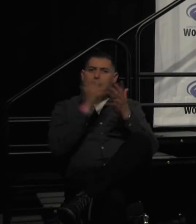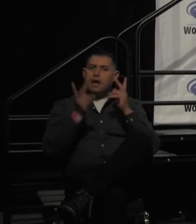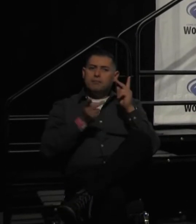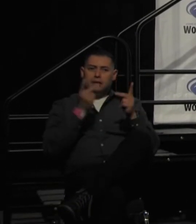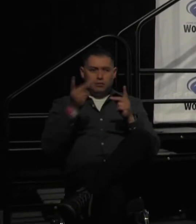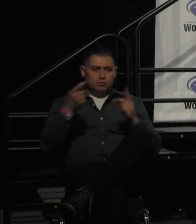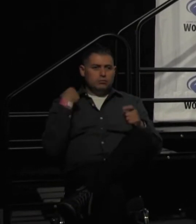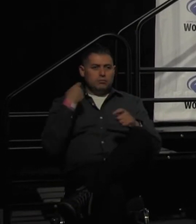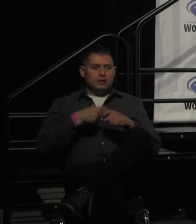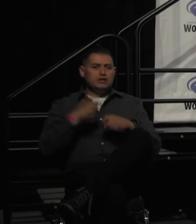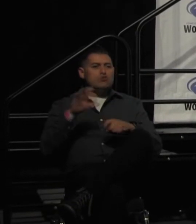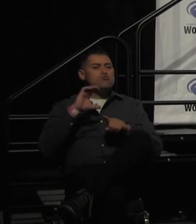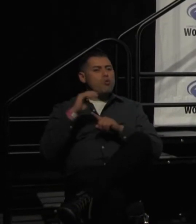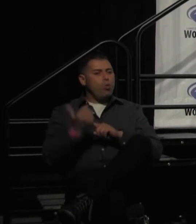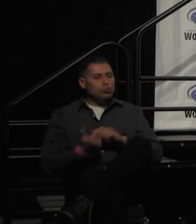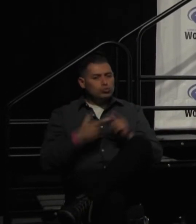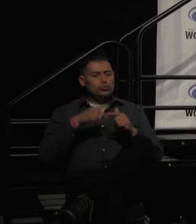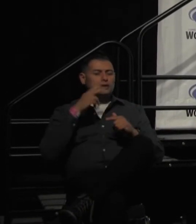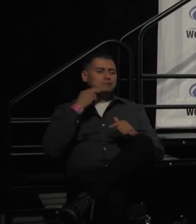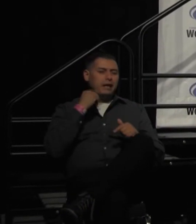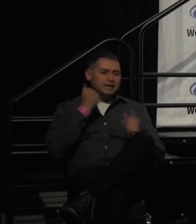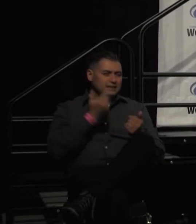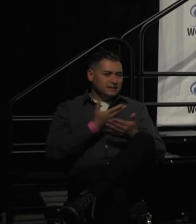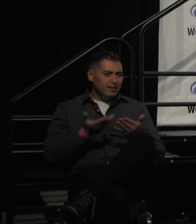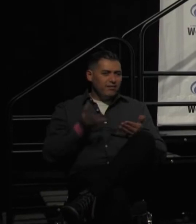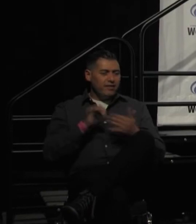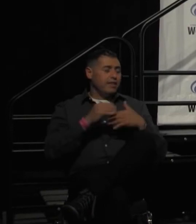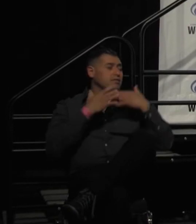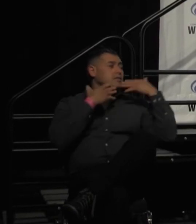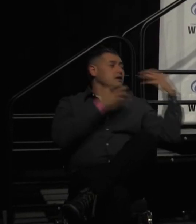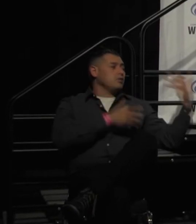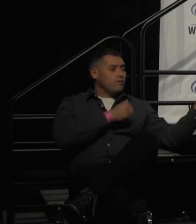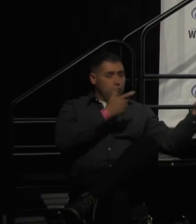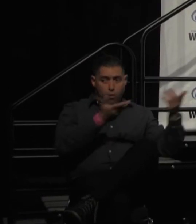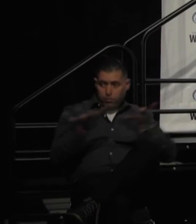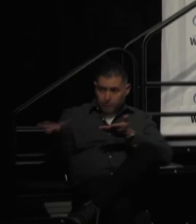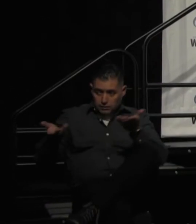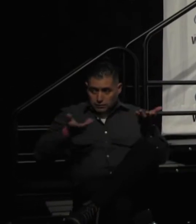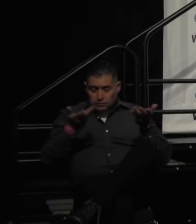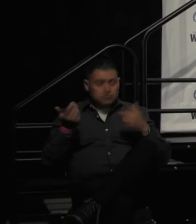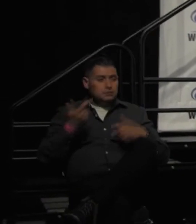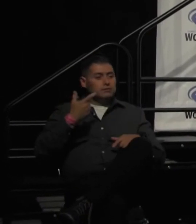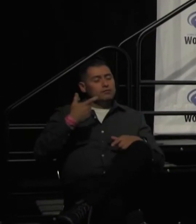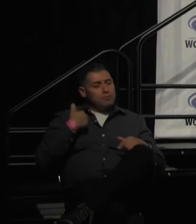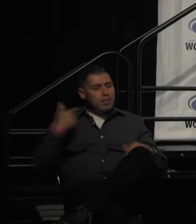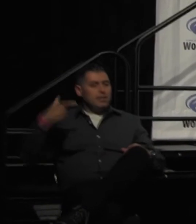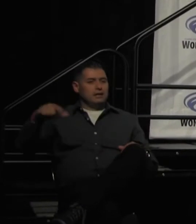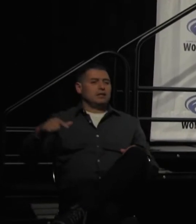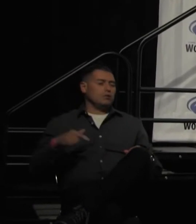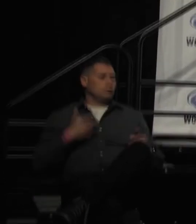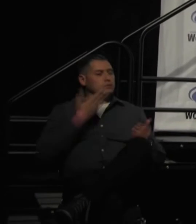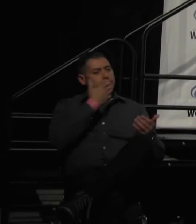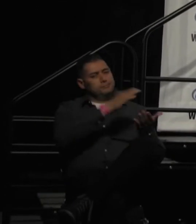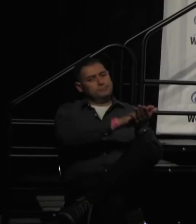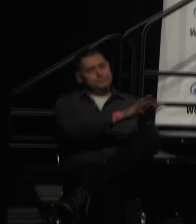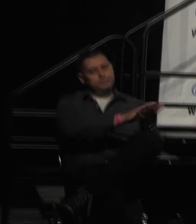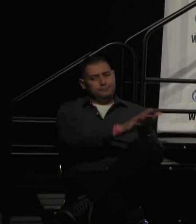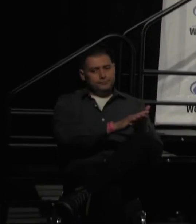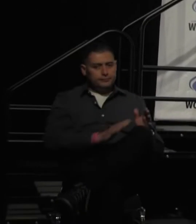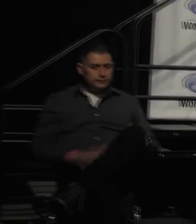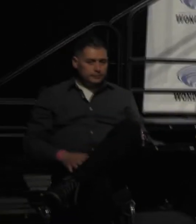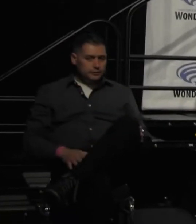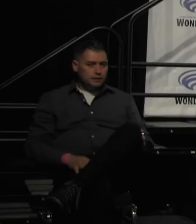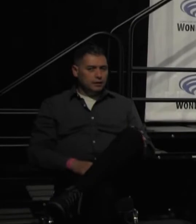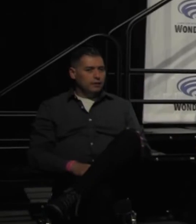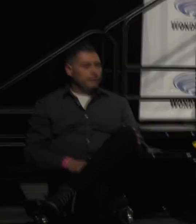to the Mexican culture and Spanish and stuff, so thank you on behalf of all the Latinos, man, for representing, you know, in Cheech